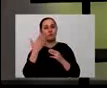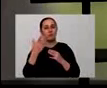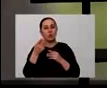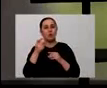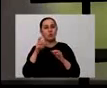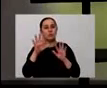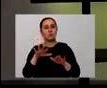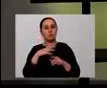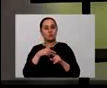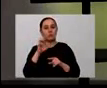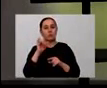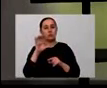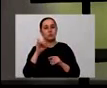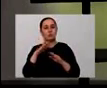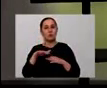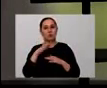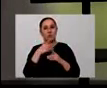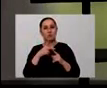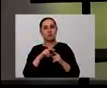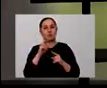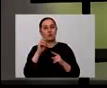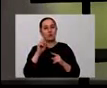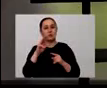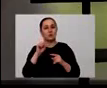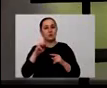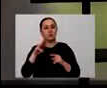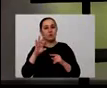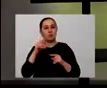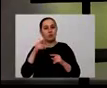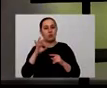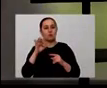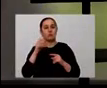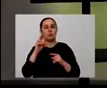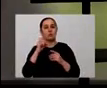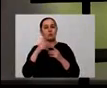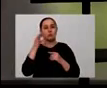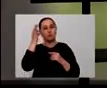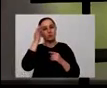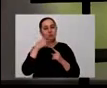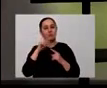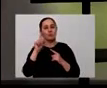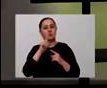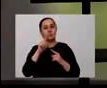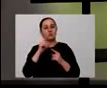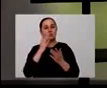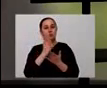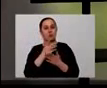otib tashlangan bu suv kanali atrofida qatag'on qurbonlarini yod etish maydoni hamda muzeyi barpo qilindi.